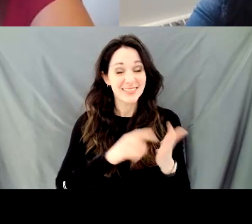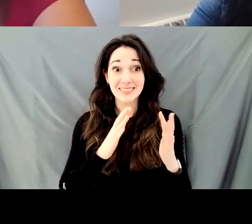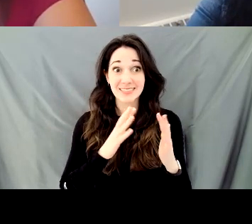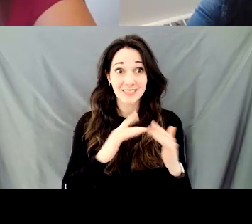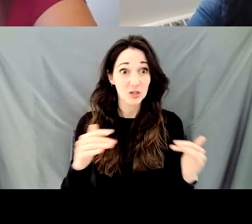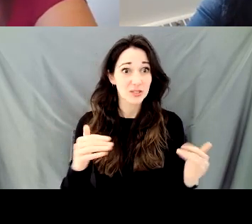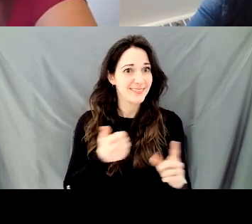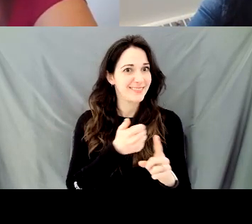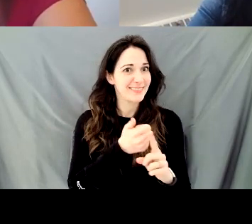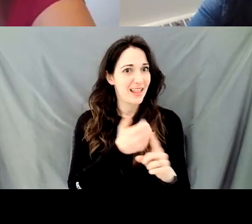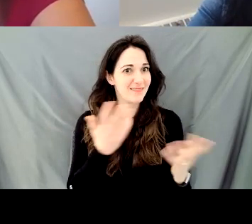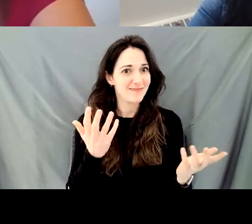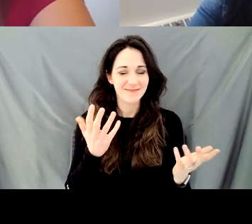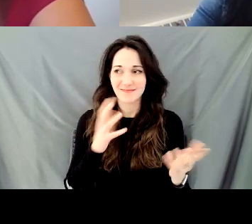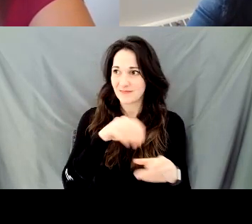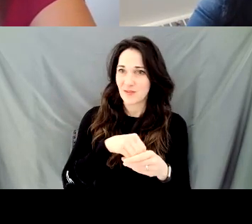now,